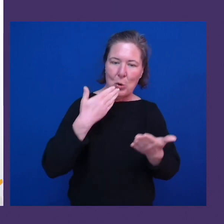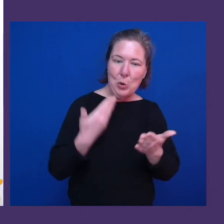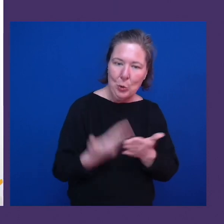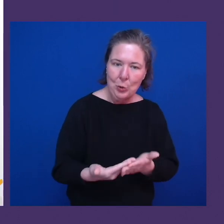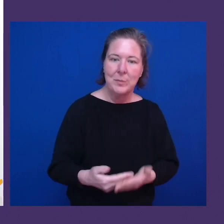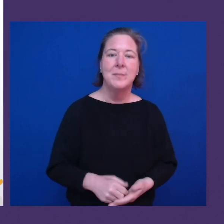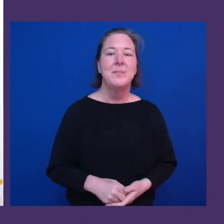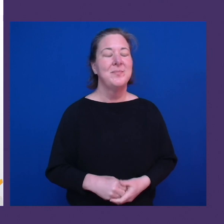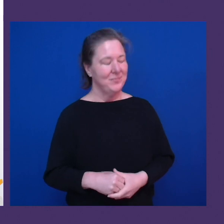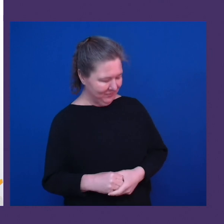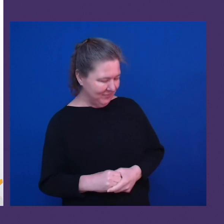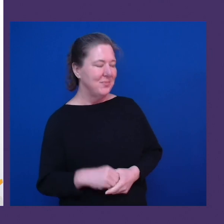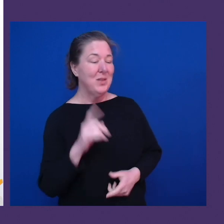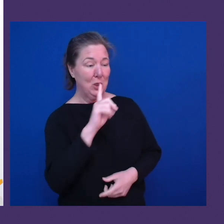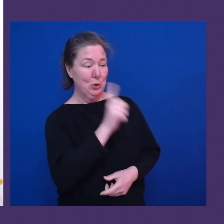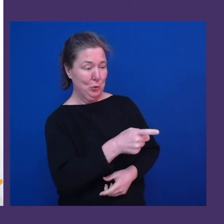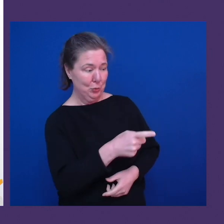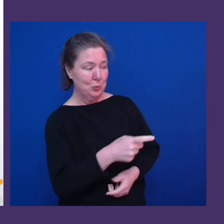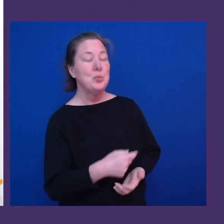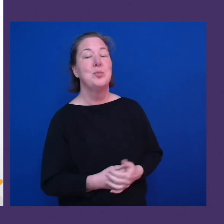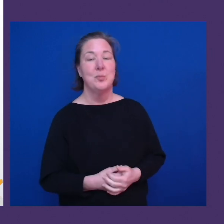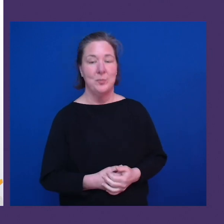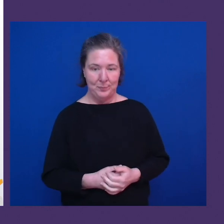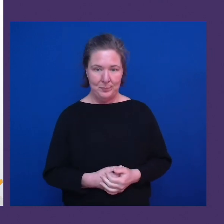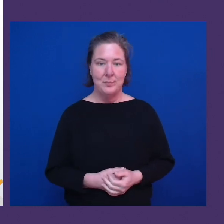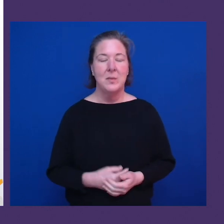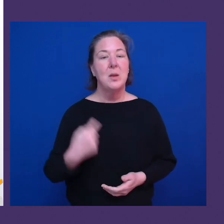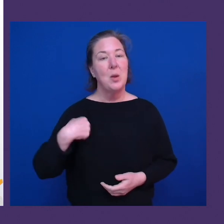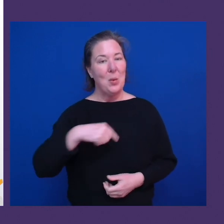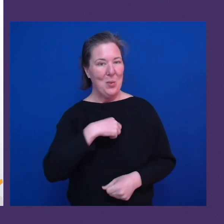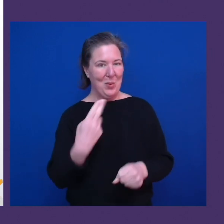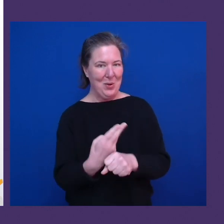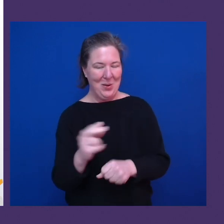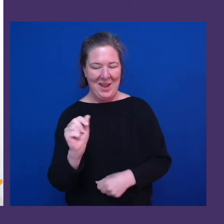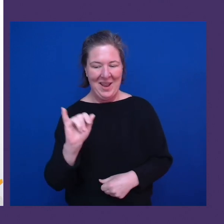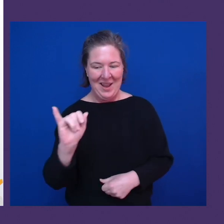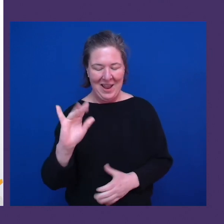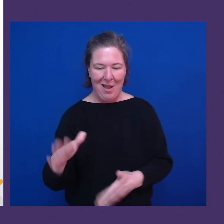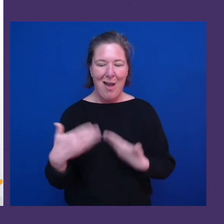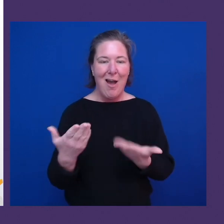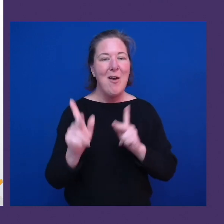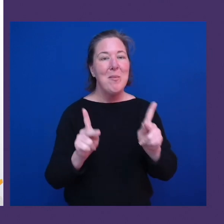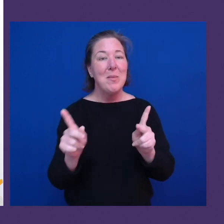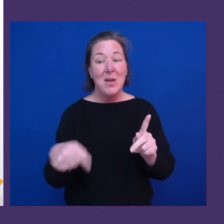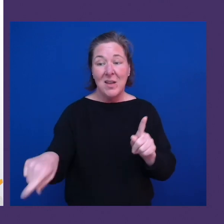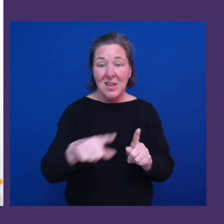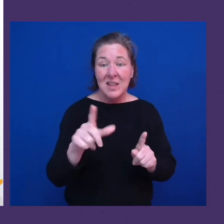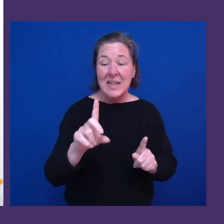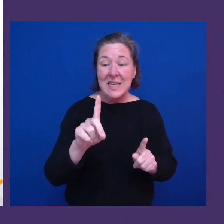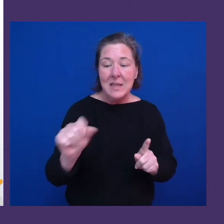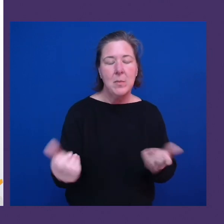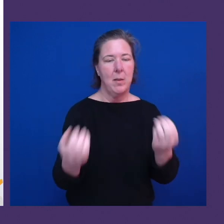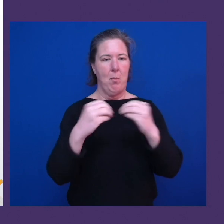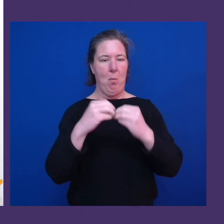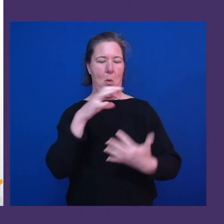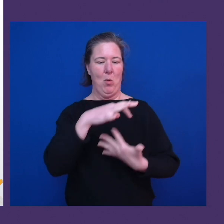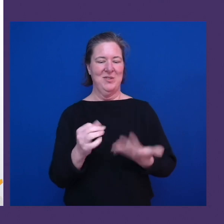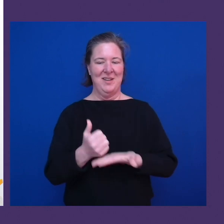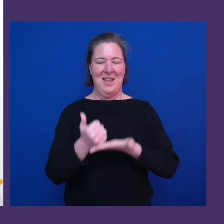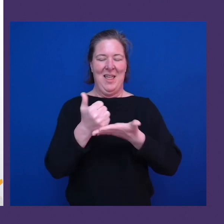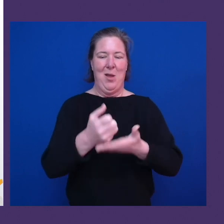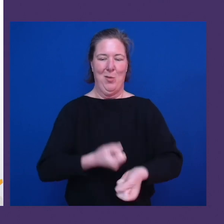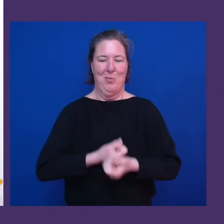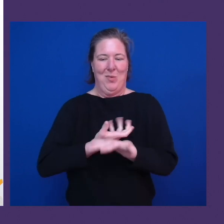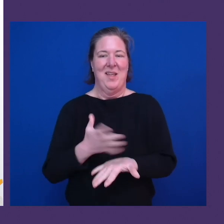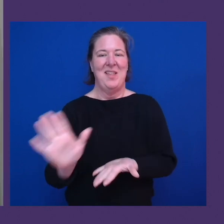Yes, that's true, Kenta. We are using AI to offer people with disabilities more choices and help them express their